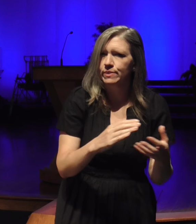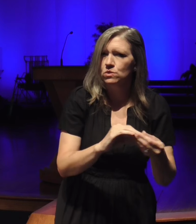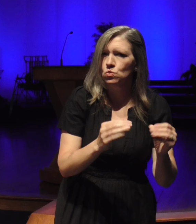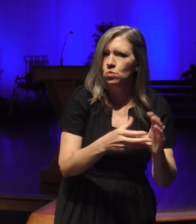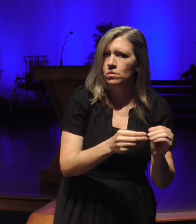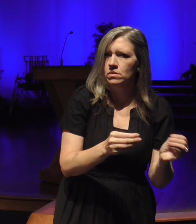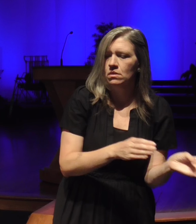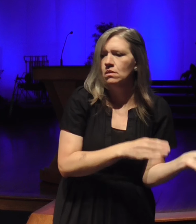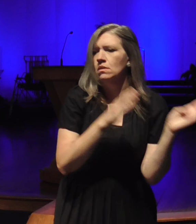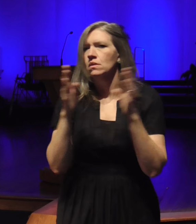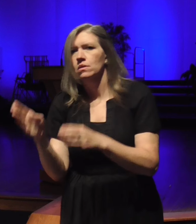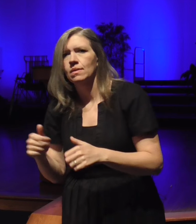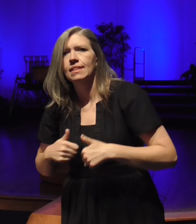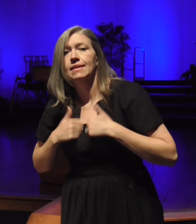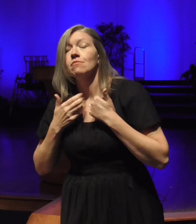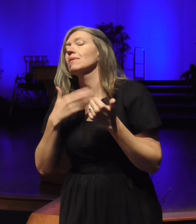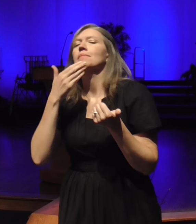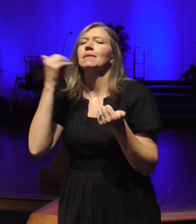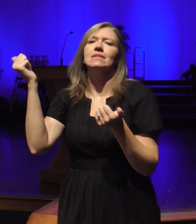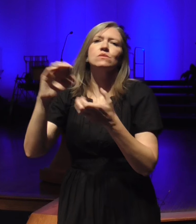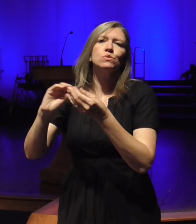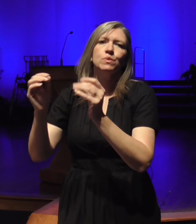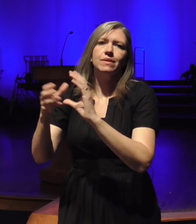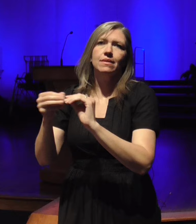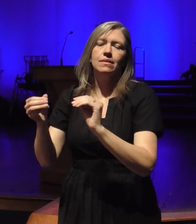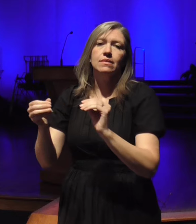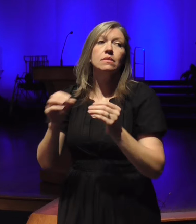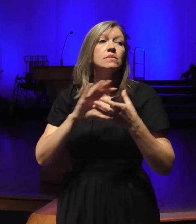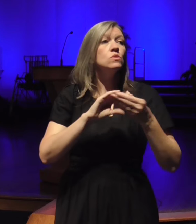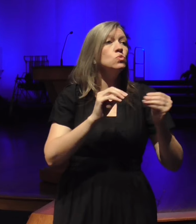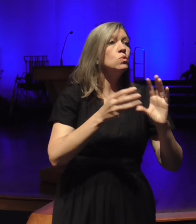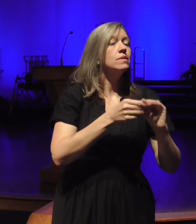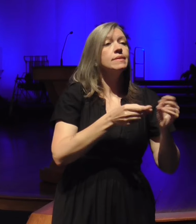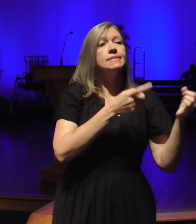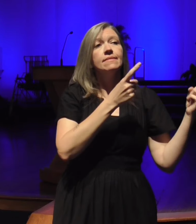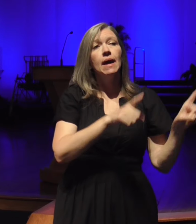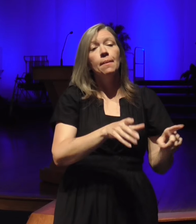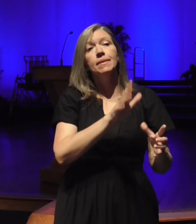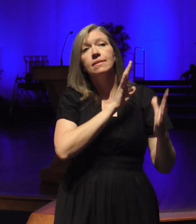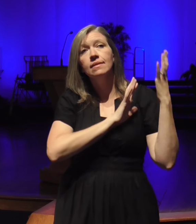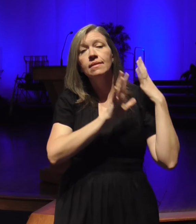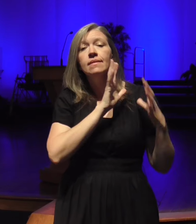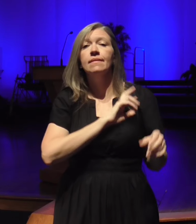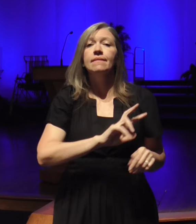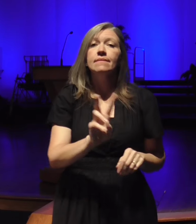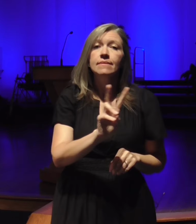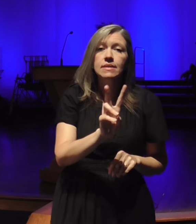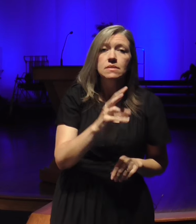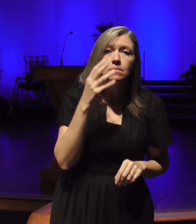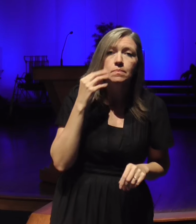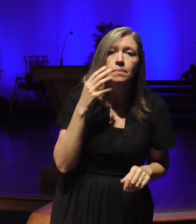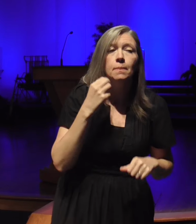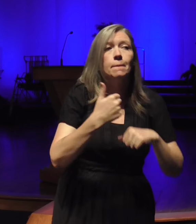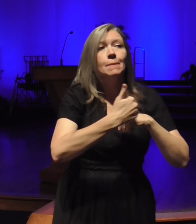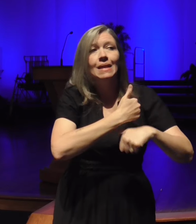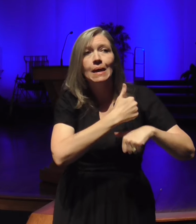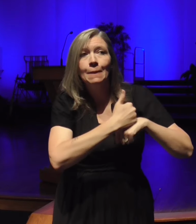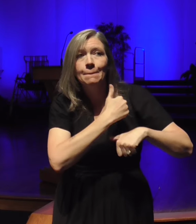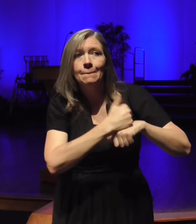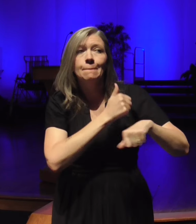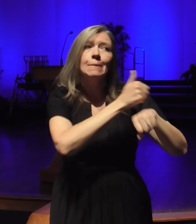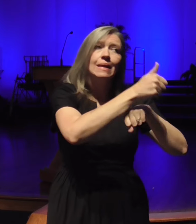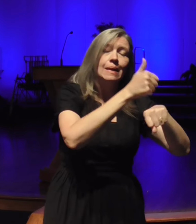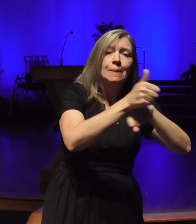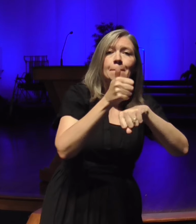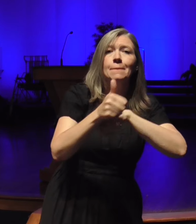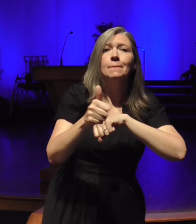this is what it means. It means I have to release that not good story to live my best story. I have to